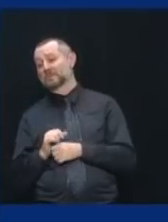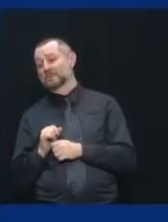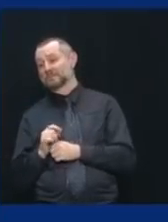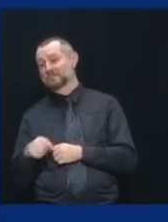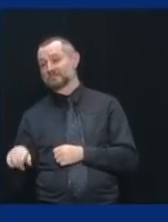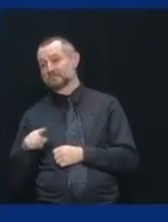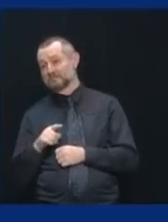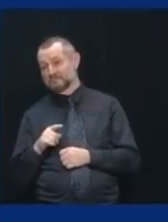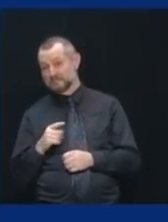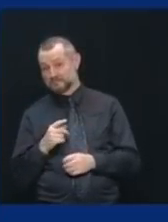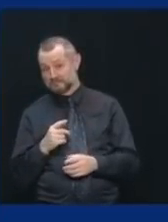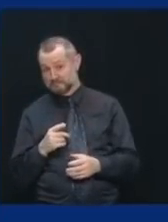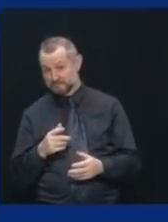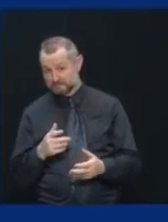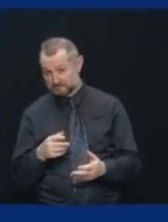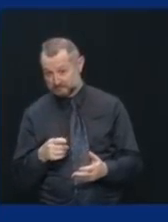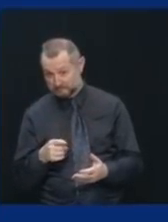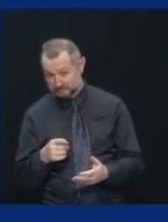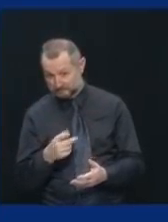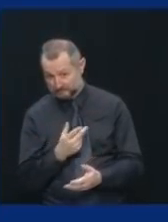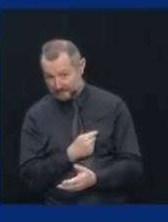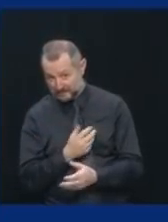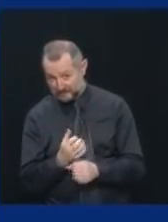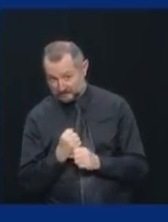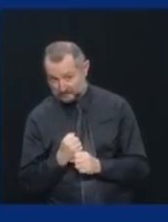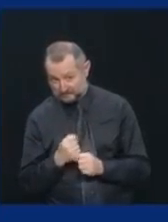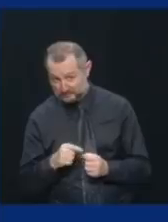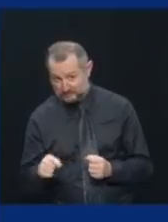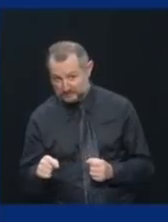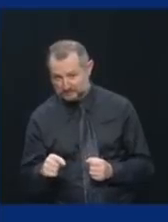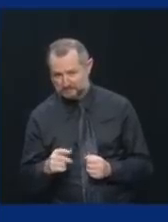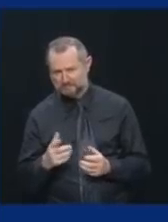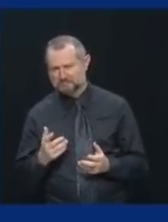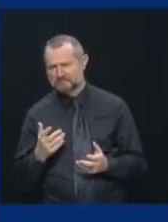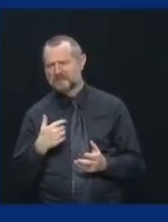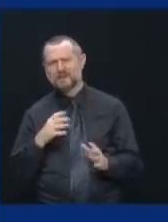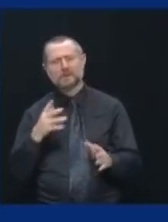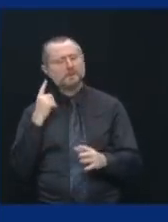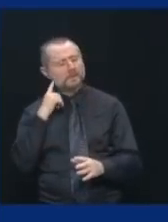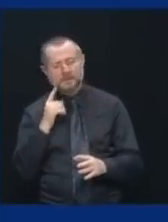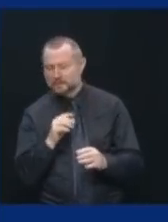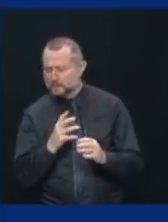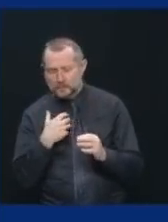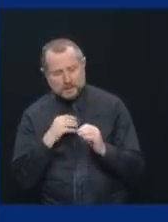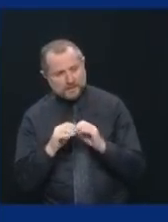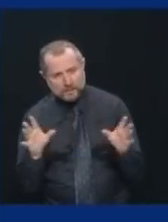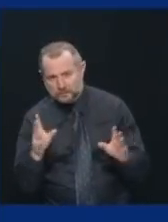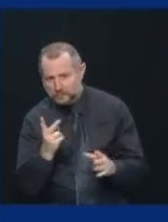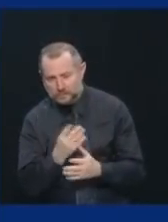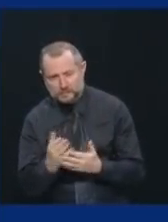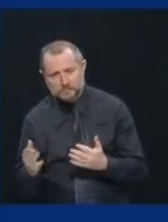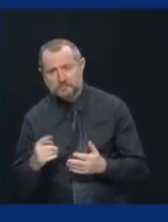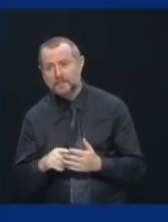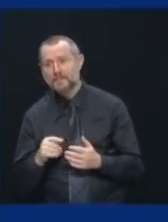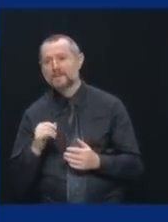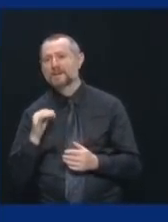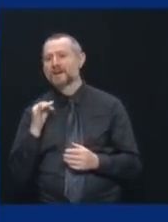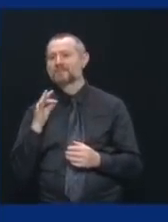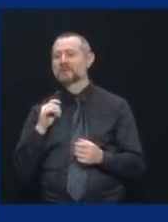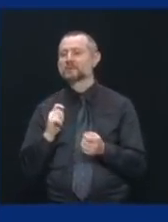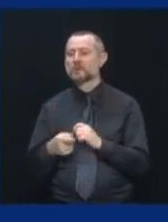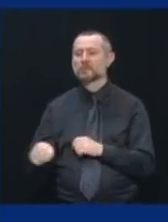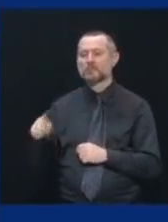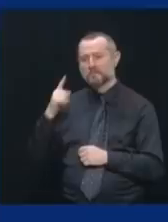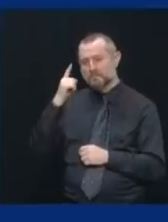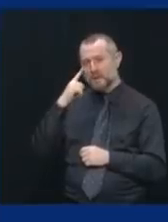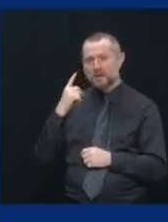get the vaccines that have been allocated to them. But a point of clarification, could they change their minds? Do they have to go